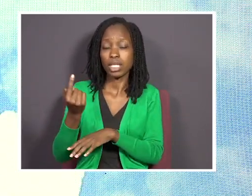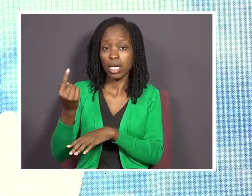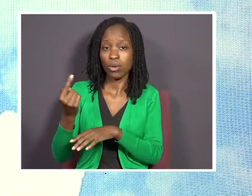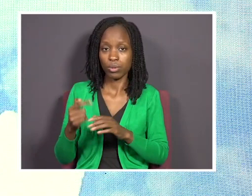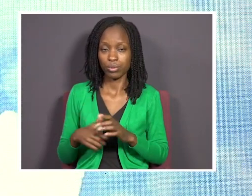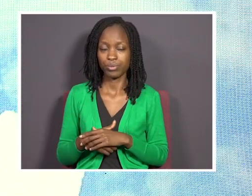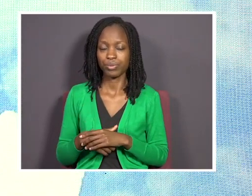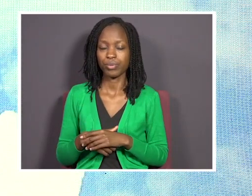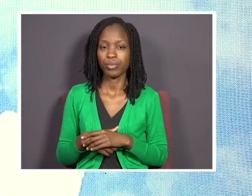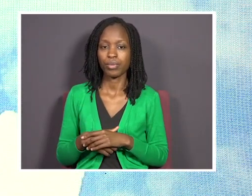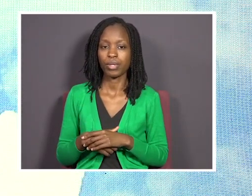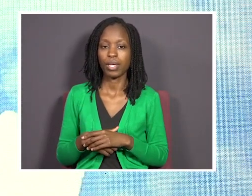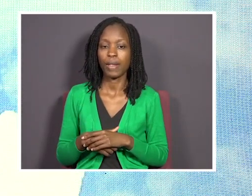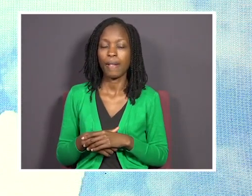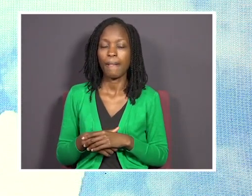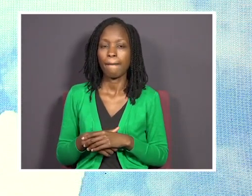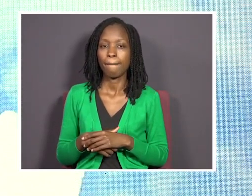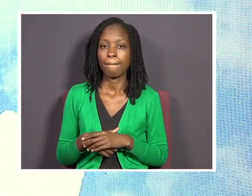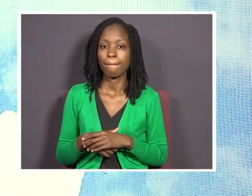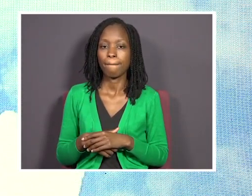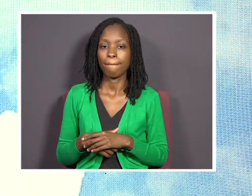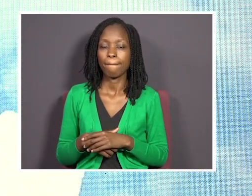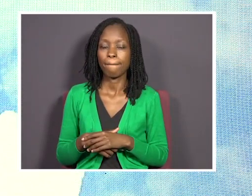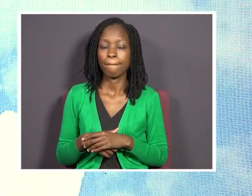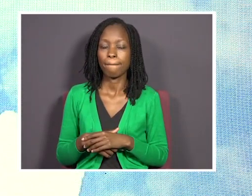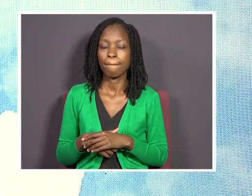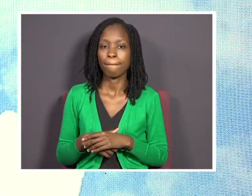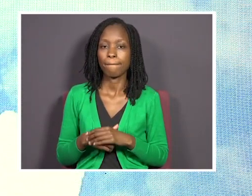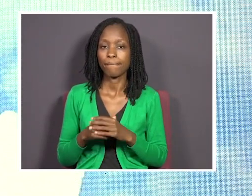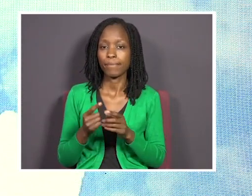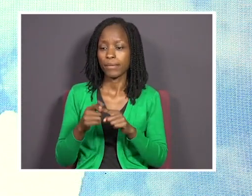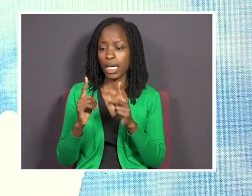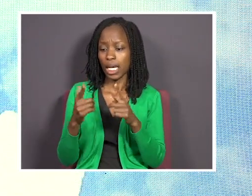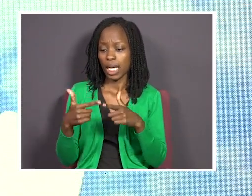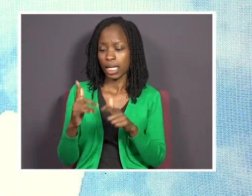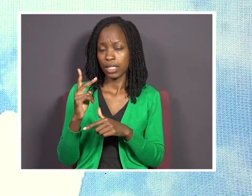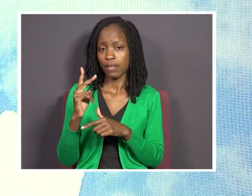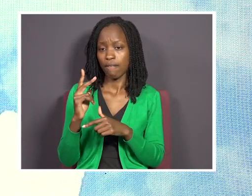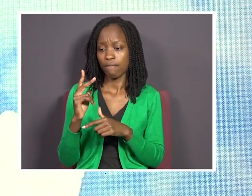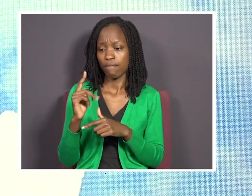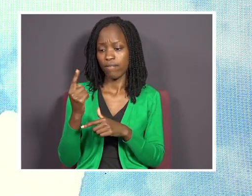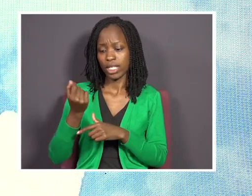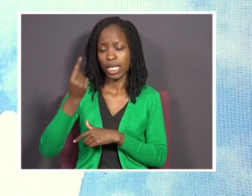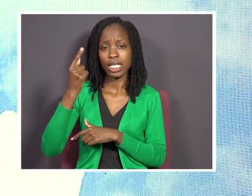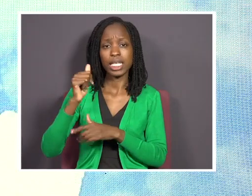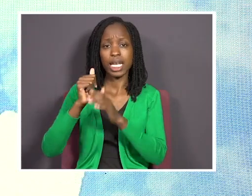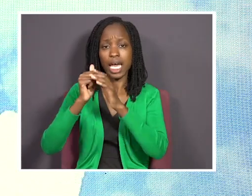I will give an example of a doxology towards the end. But let's first define what is